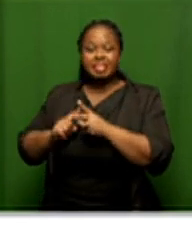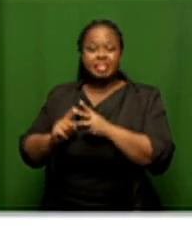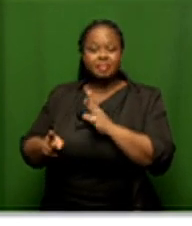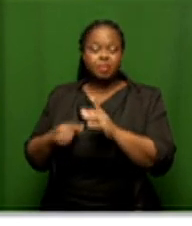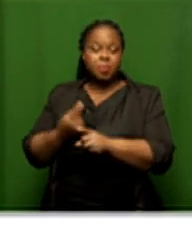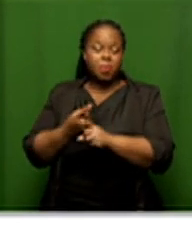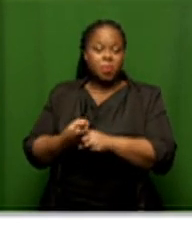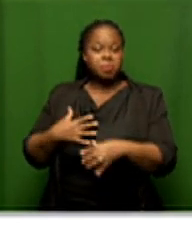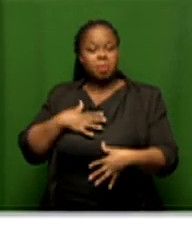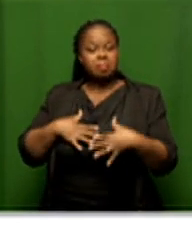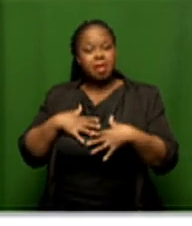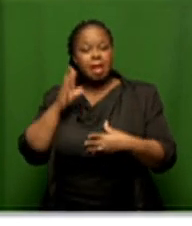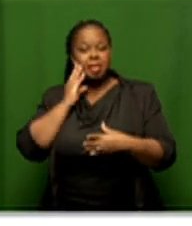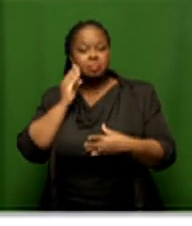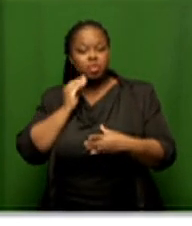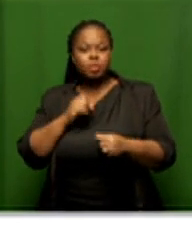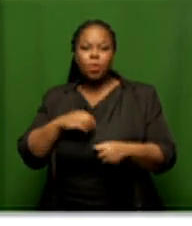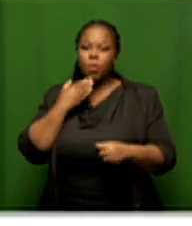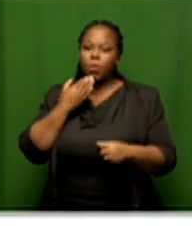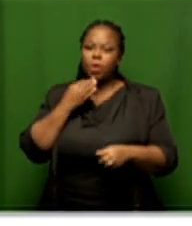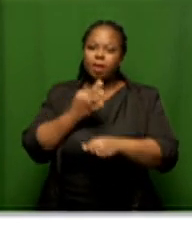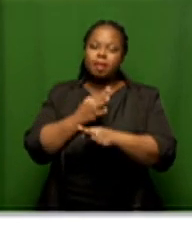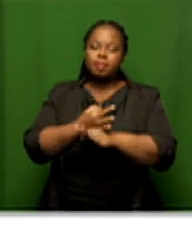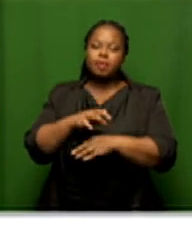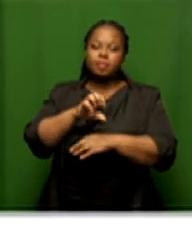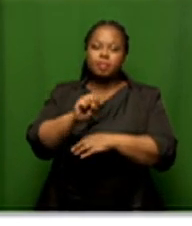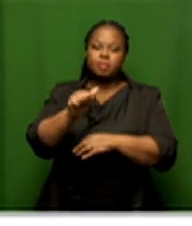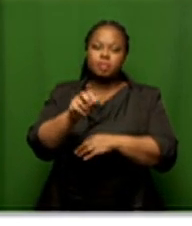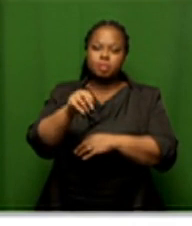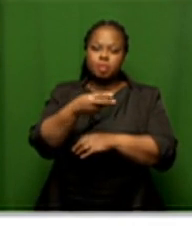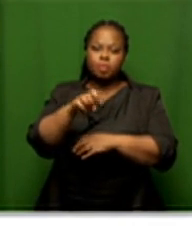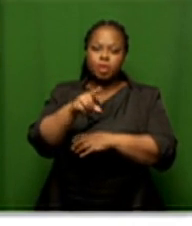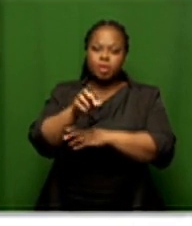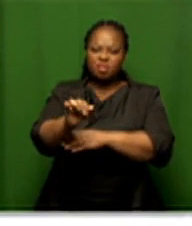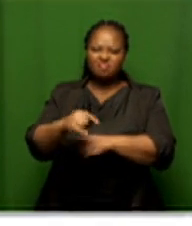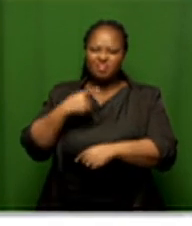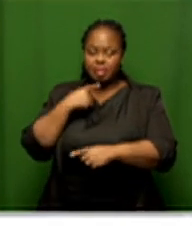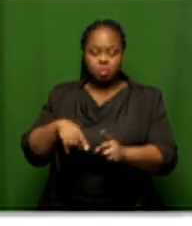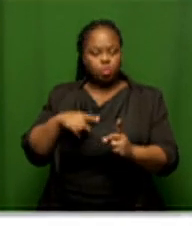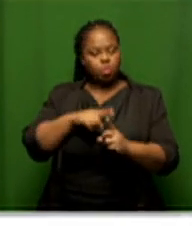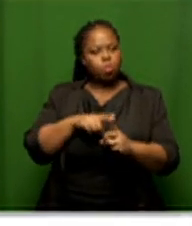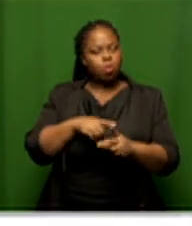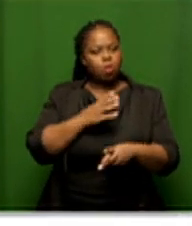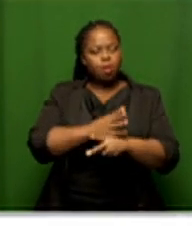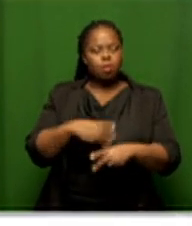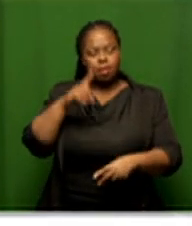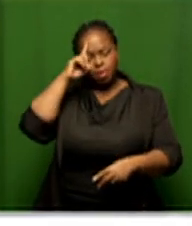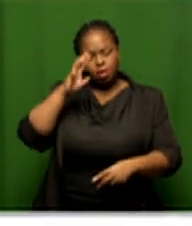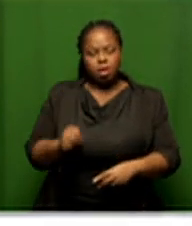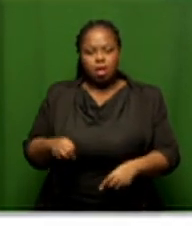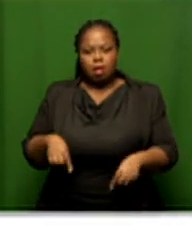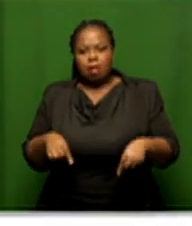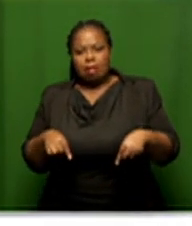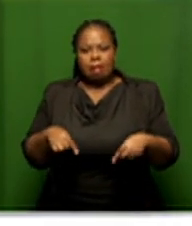how that day was. And one of them was Ubabu Sangweni, who narrated that Dr. Nelson Mandela was quite emotional and